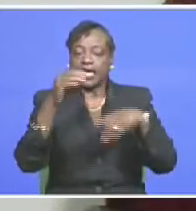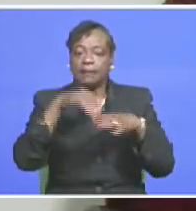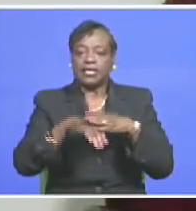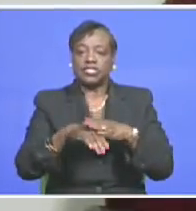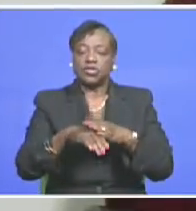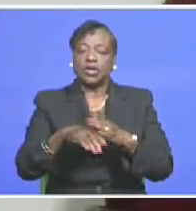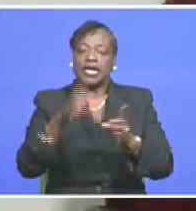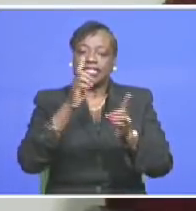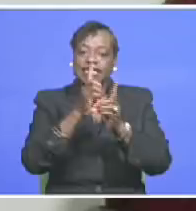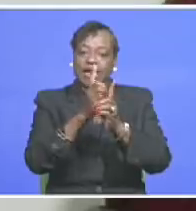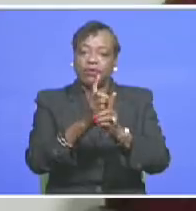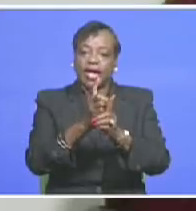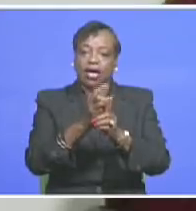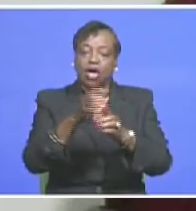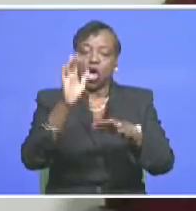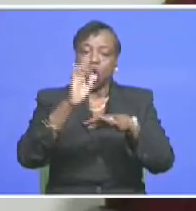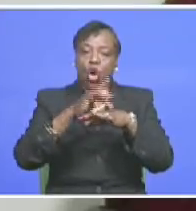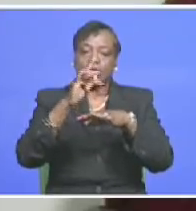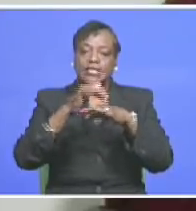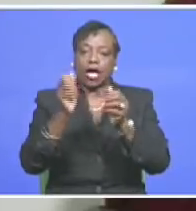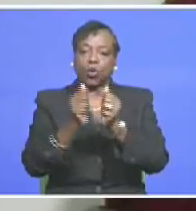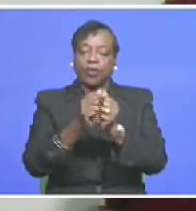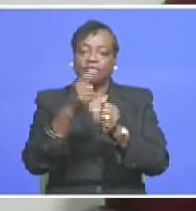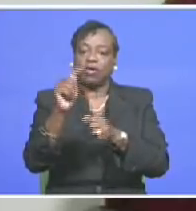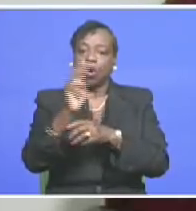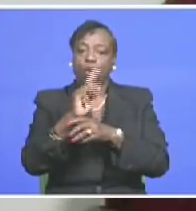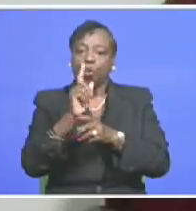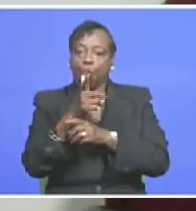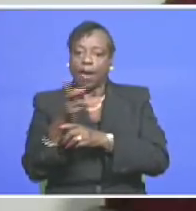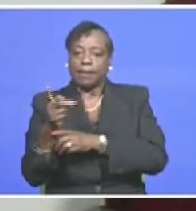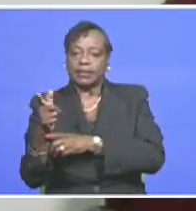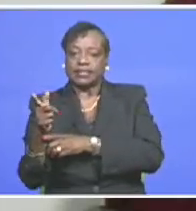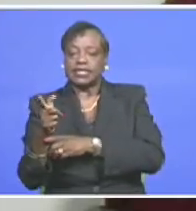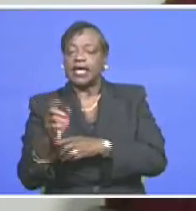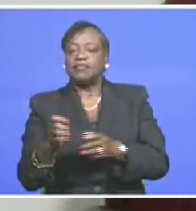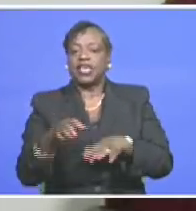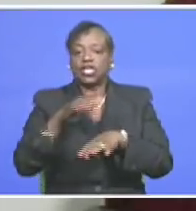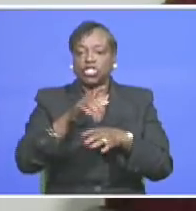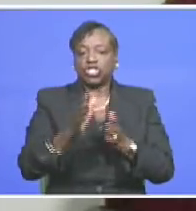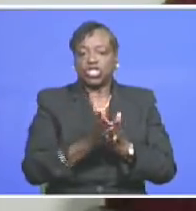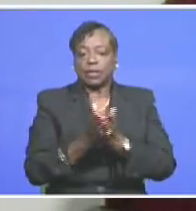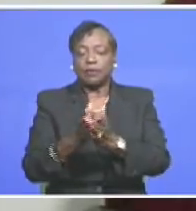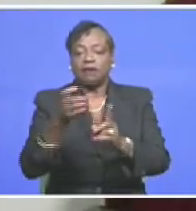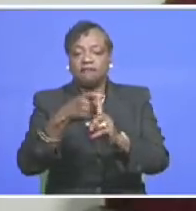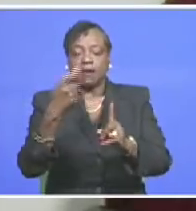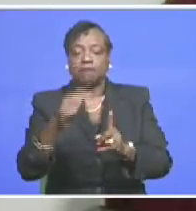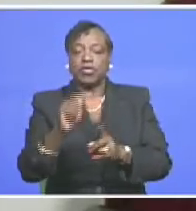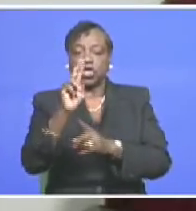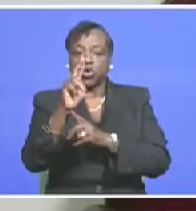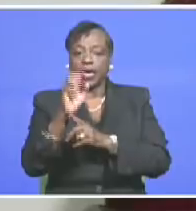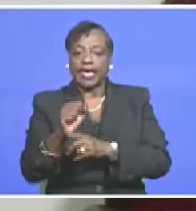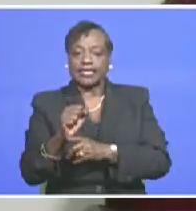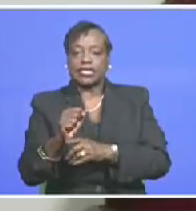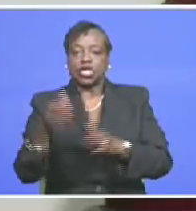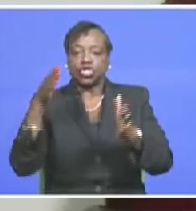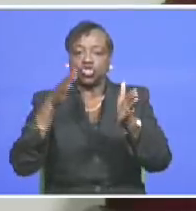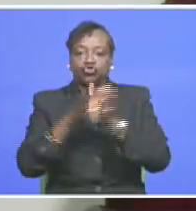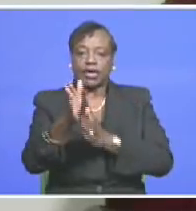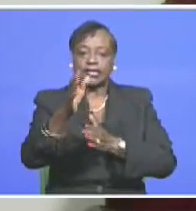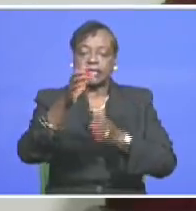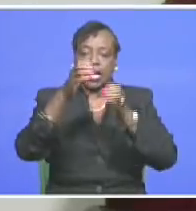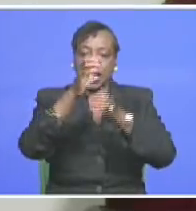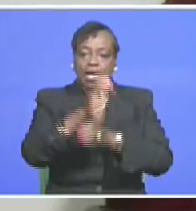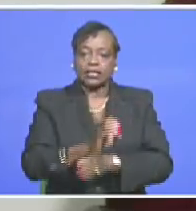direct contact with these weapons. They're actually shipped from the U.S., directed to customs, and then